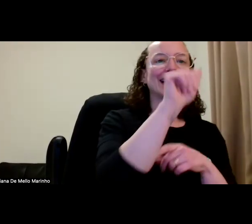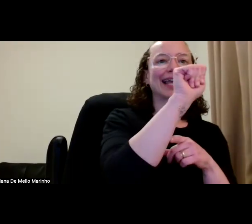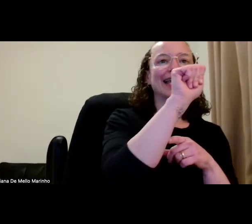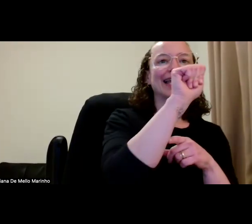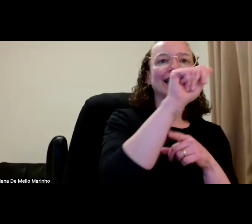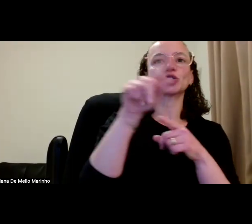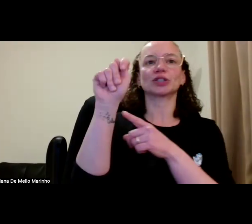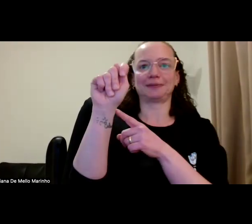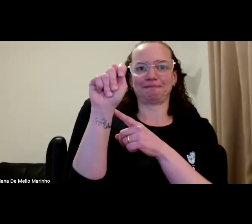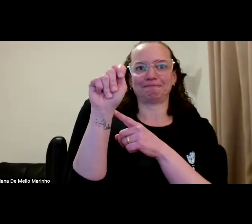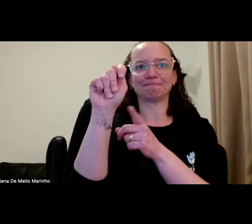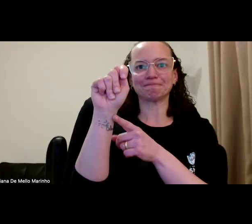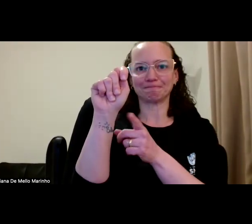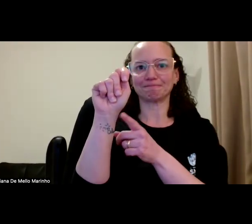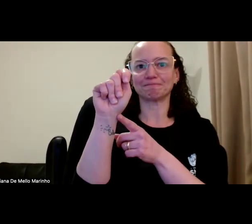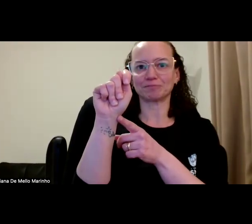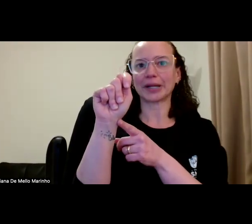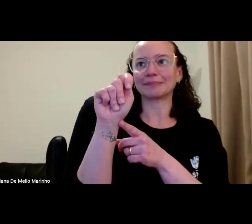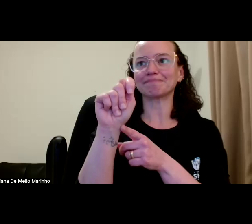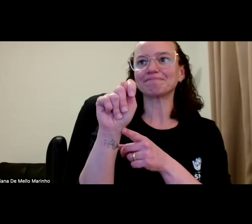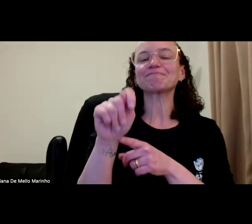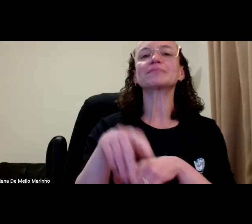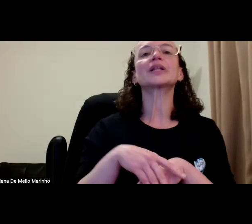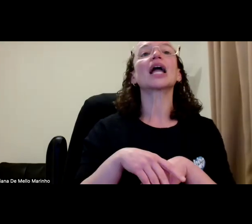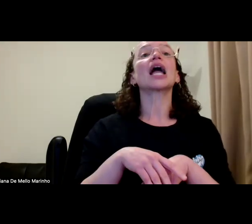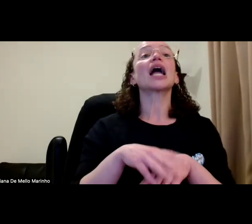by letters, A through T.